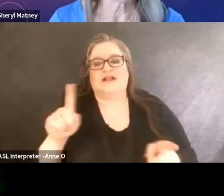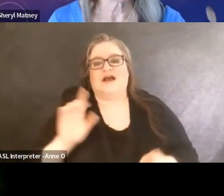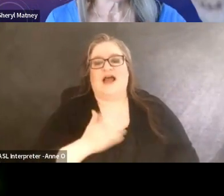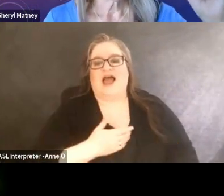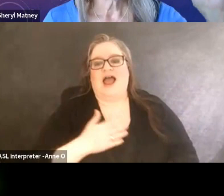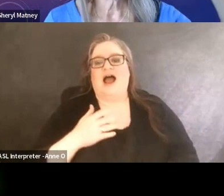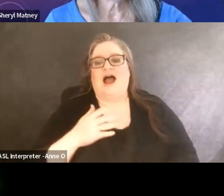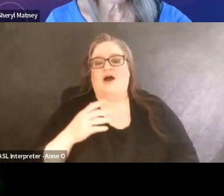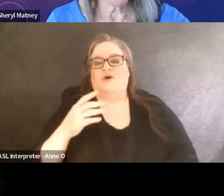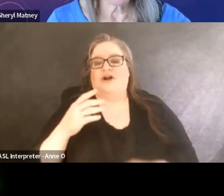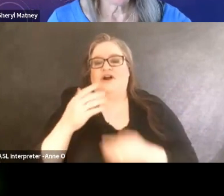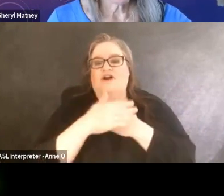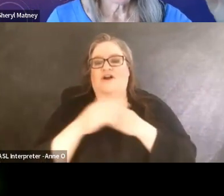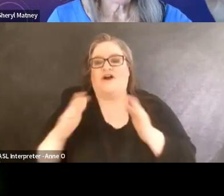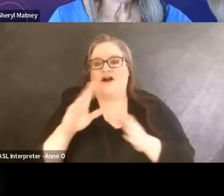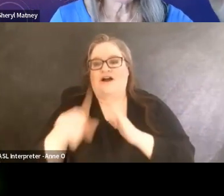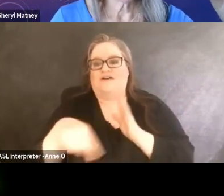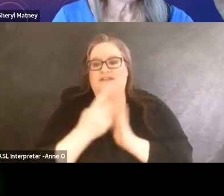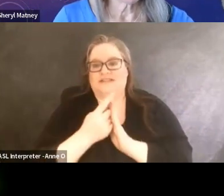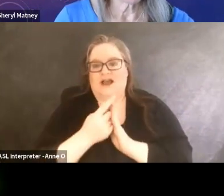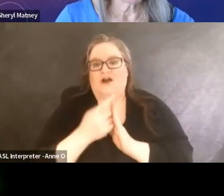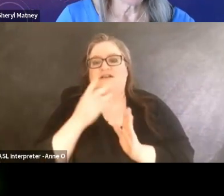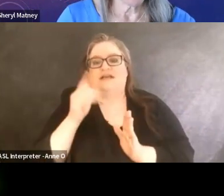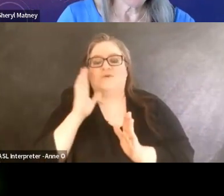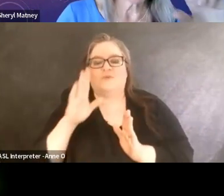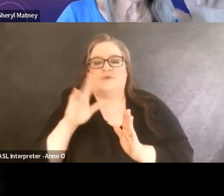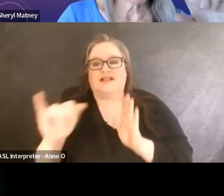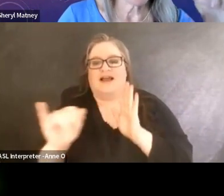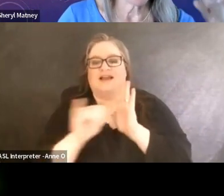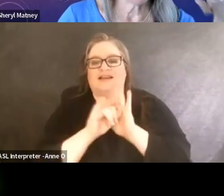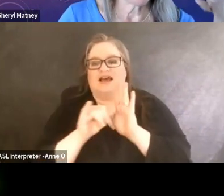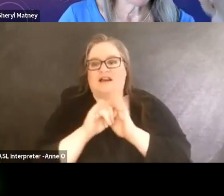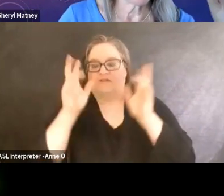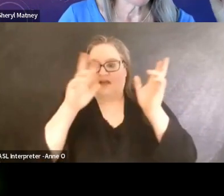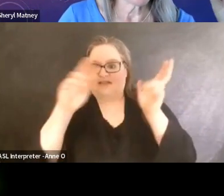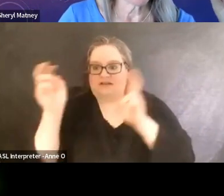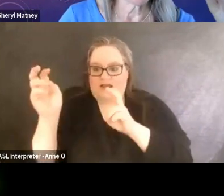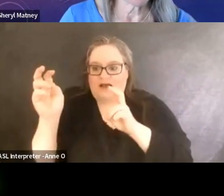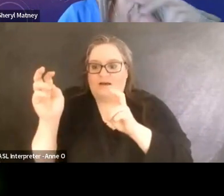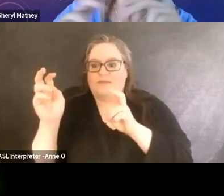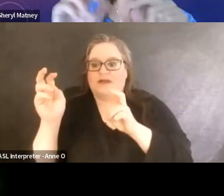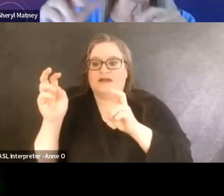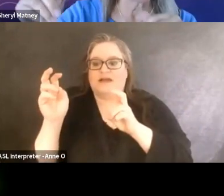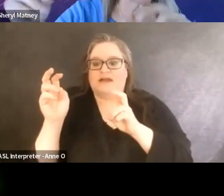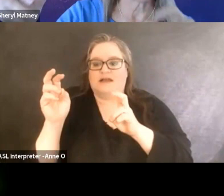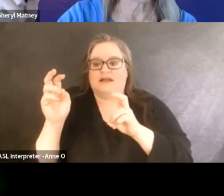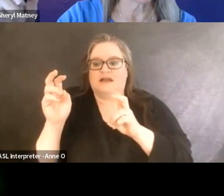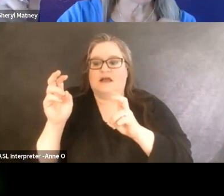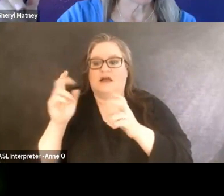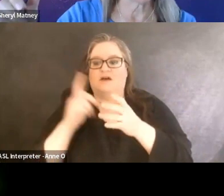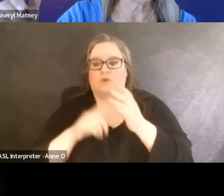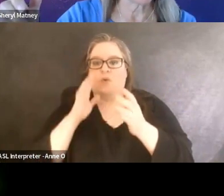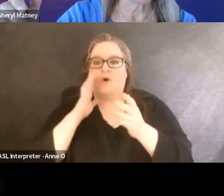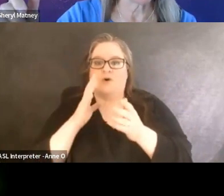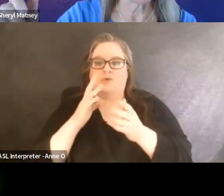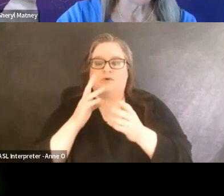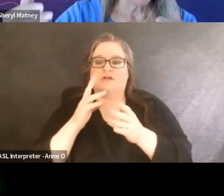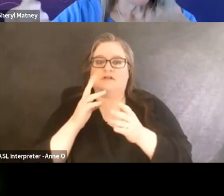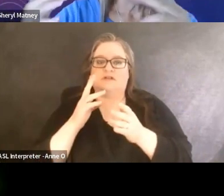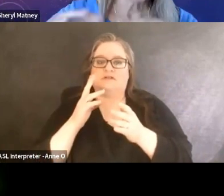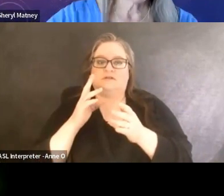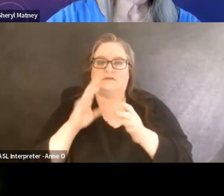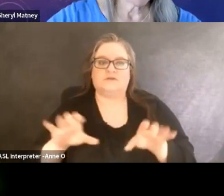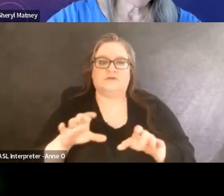office hours. We will identify the topic of the of what we'll take up during office